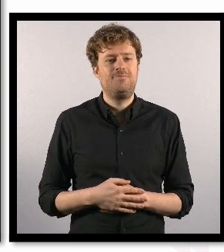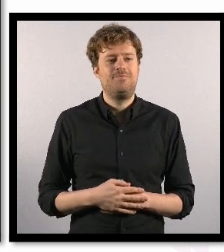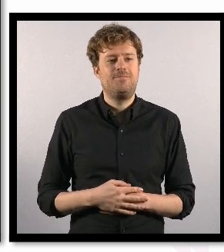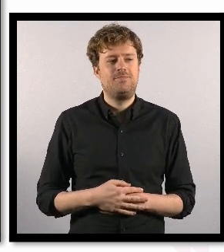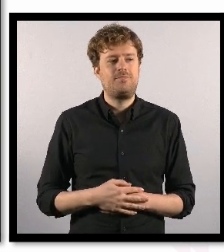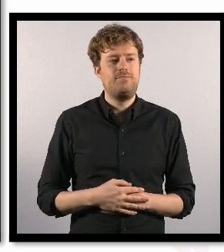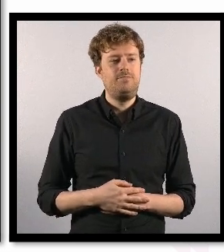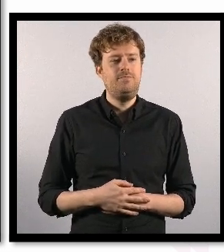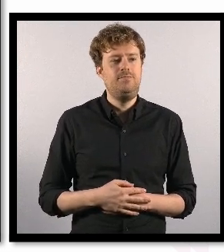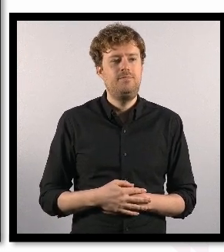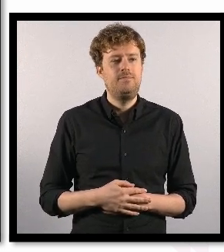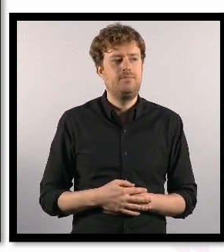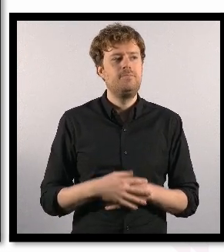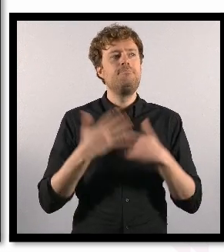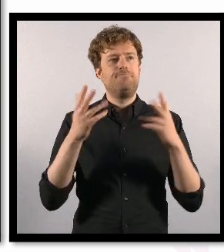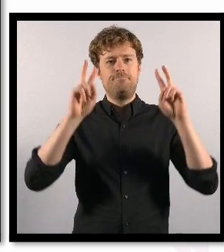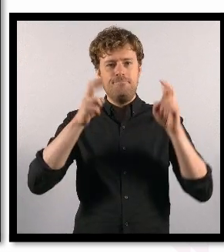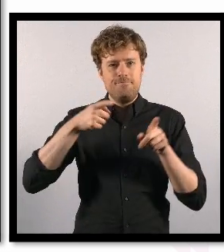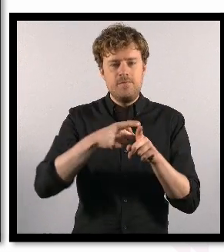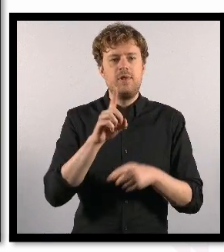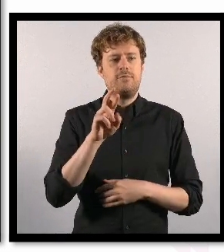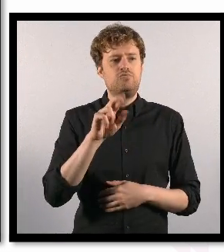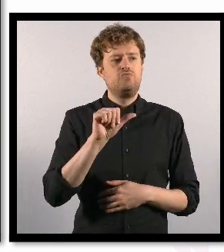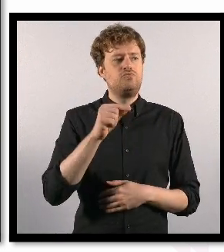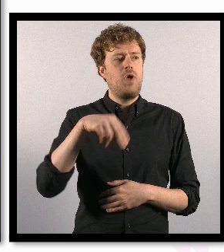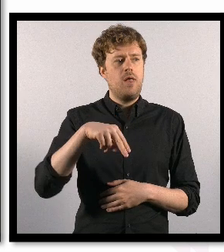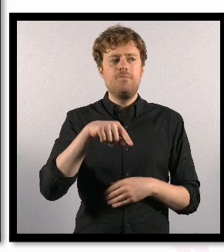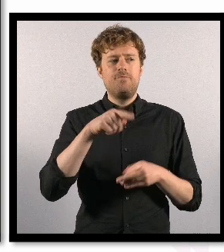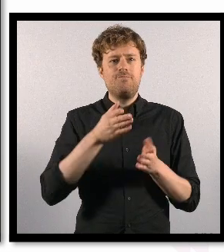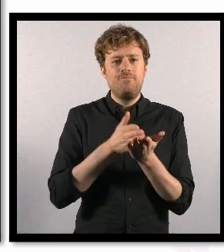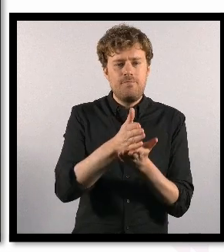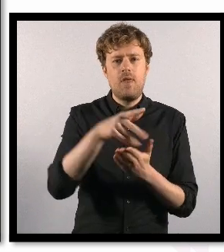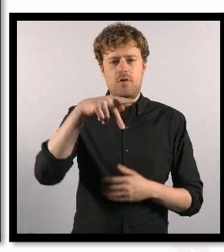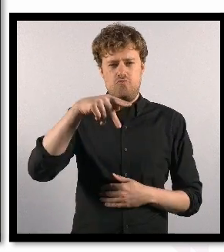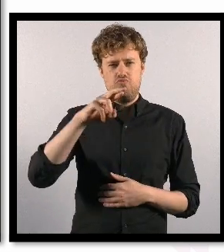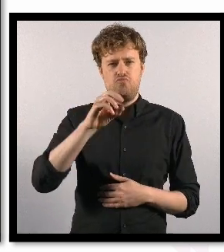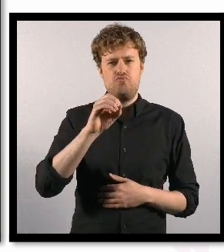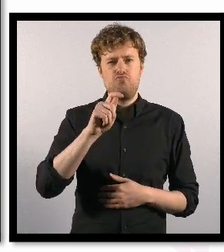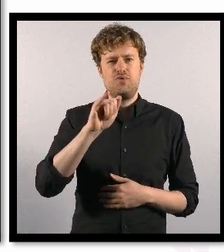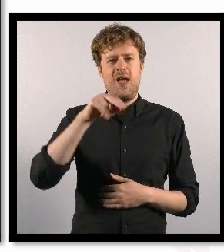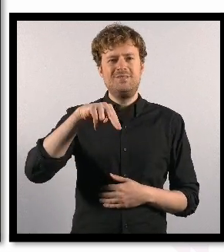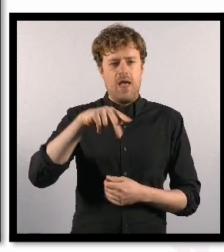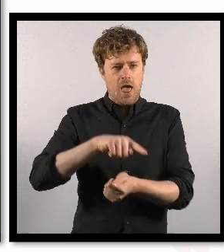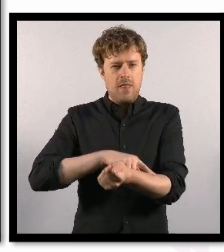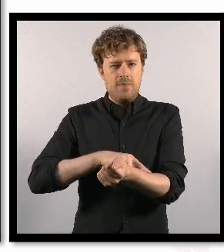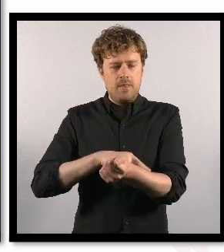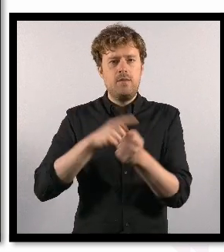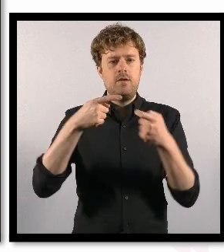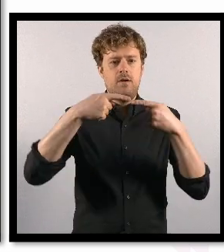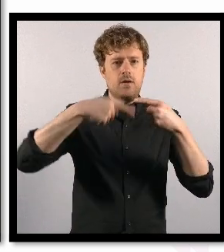proteins. Disorder proteins are a very peculiar class of proteins that can be described by standard experimental